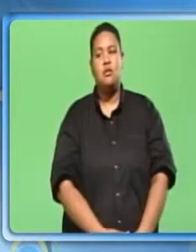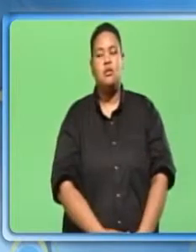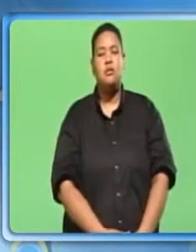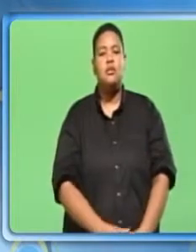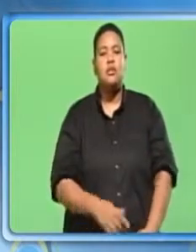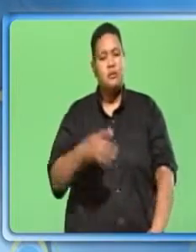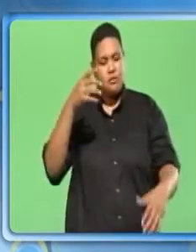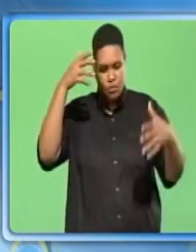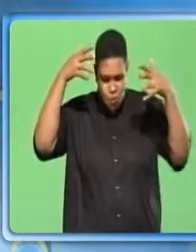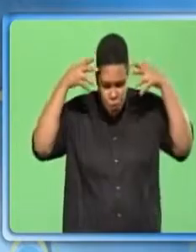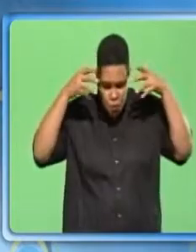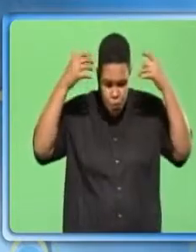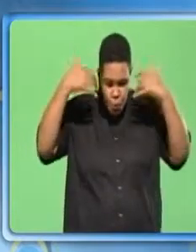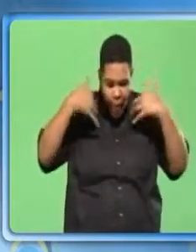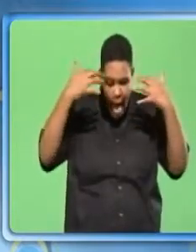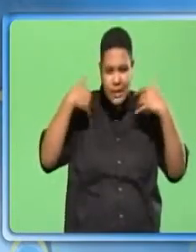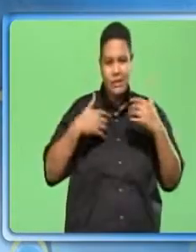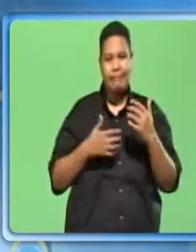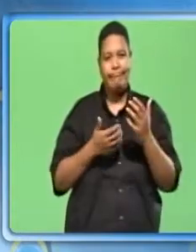excretion,